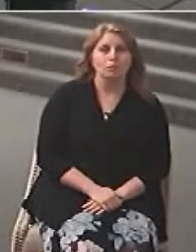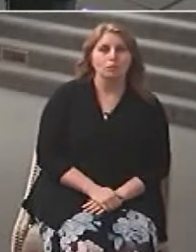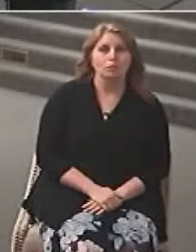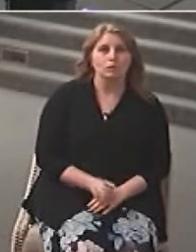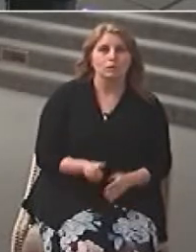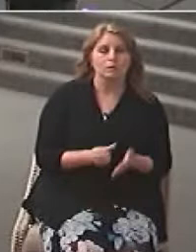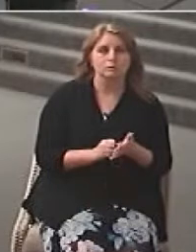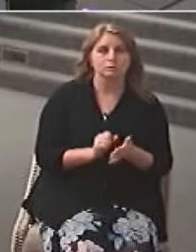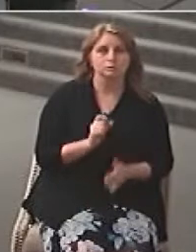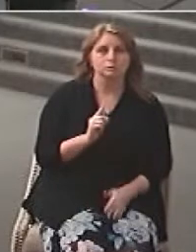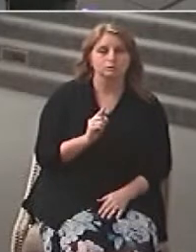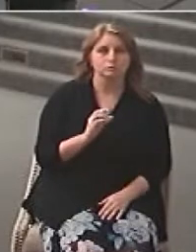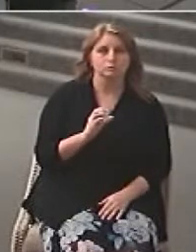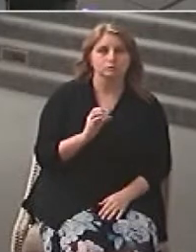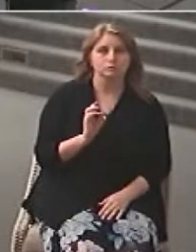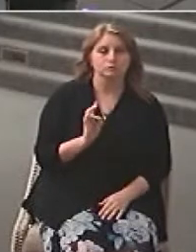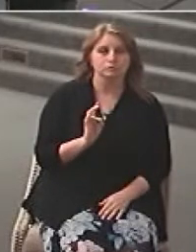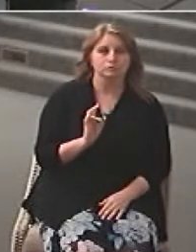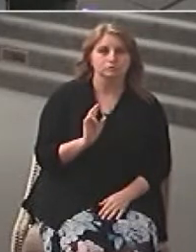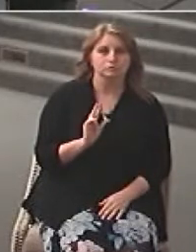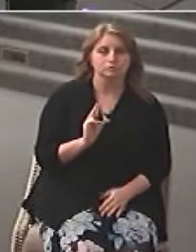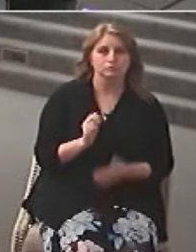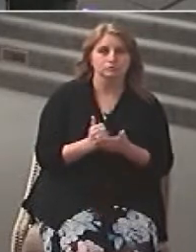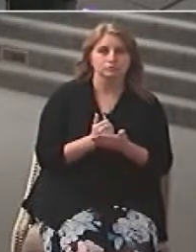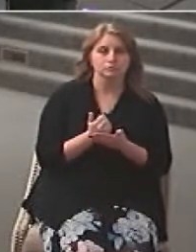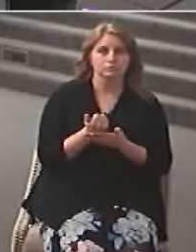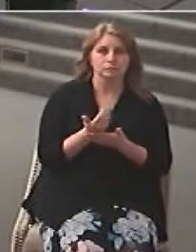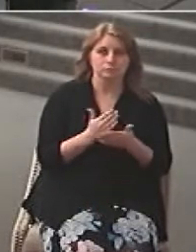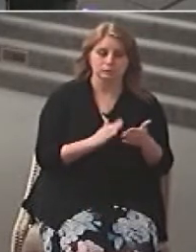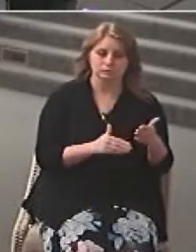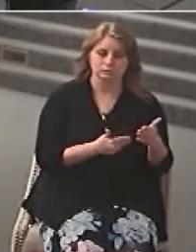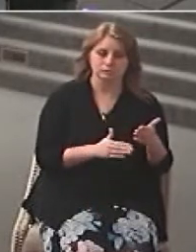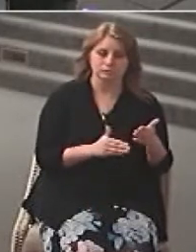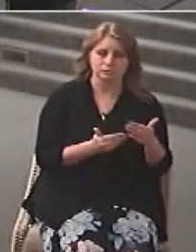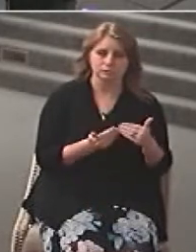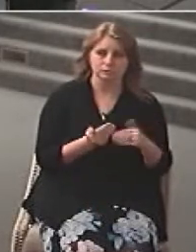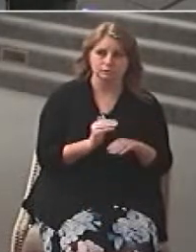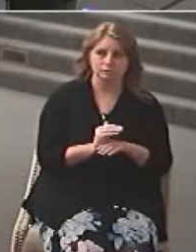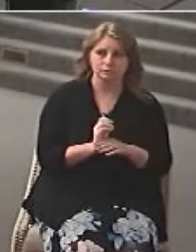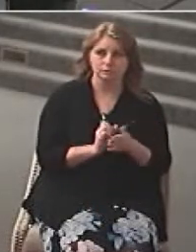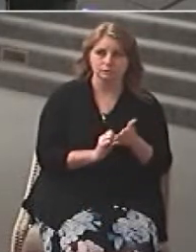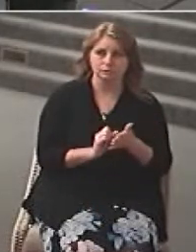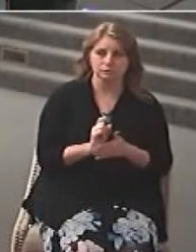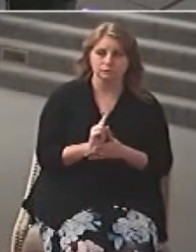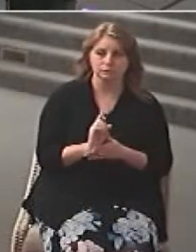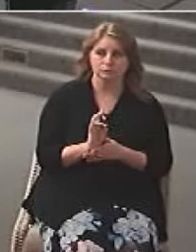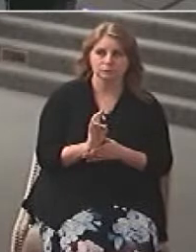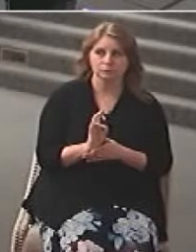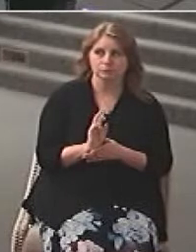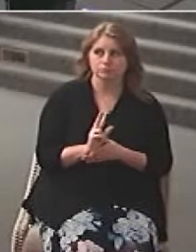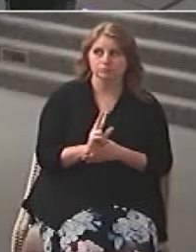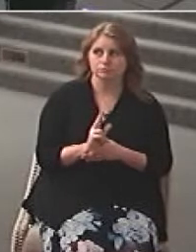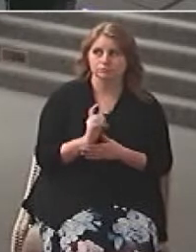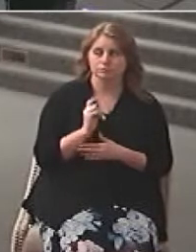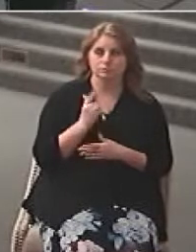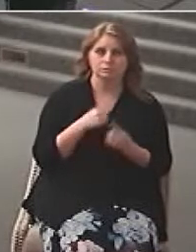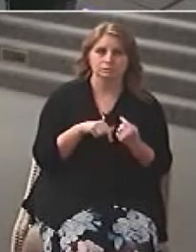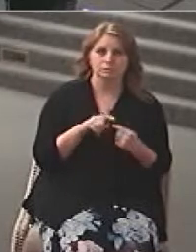Page number 173. This will be our offertory hymn tonight. Page number 173. I will never turn back.